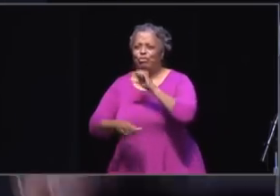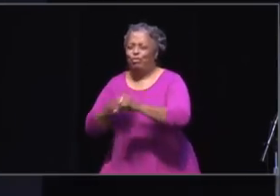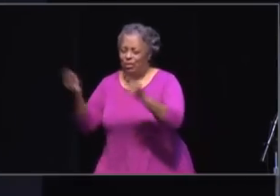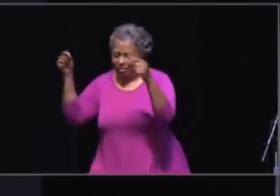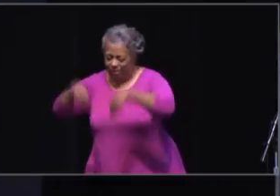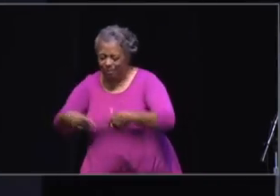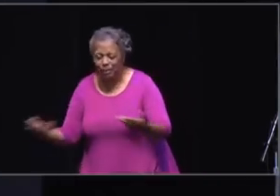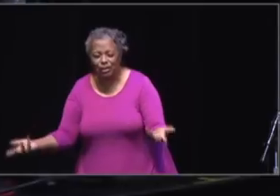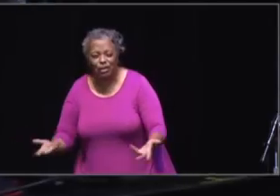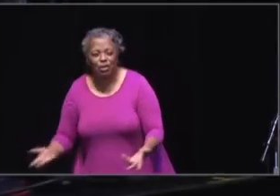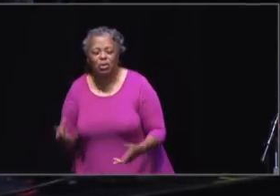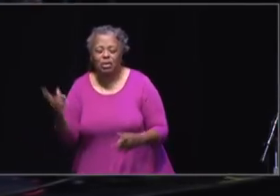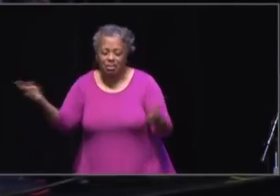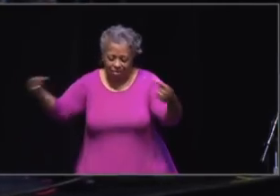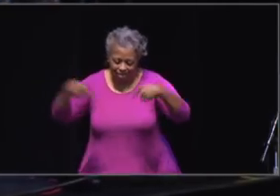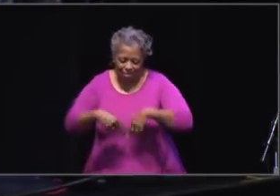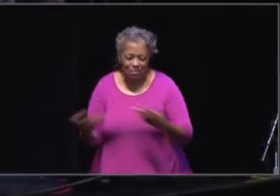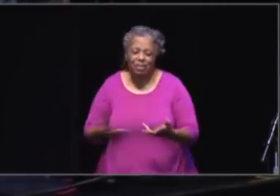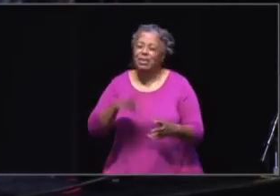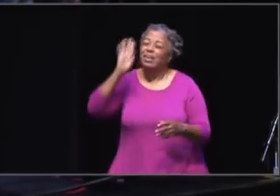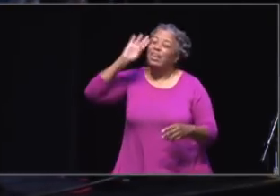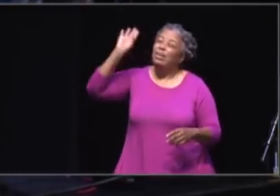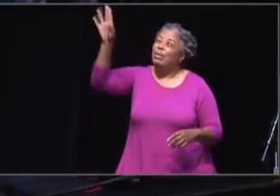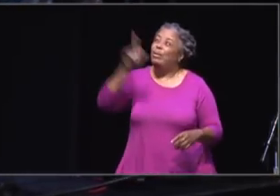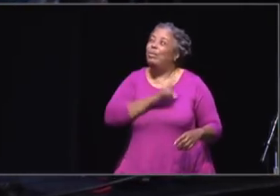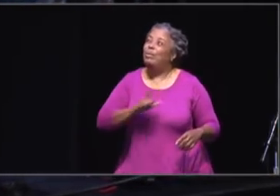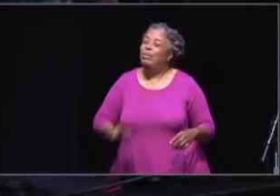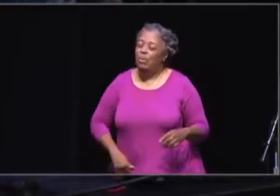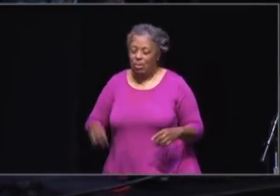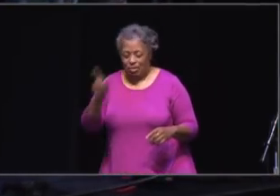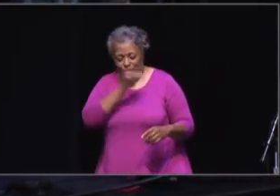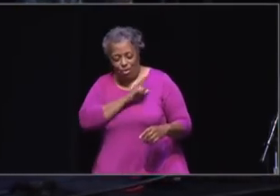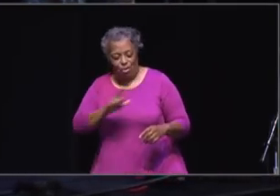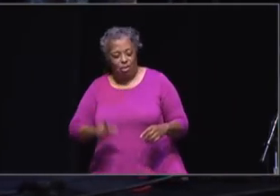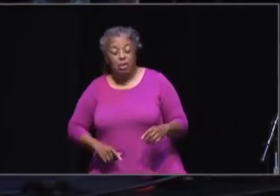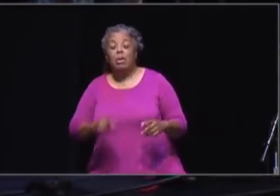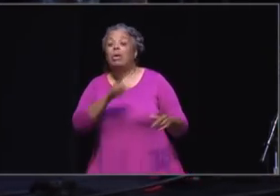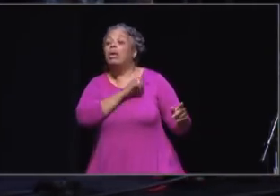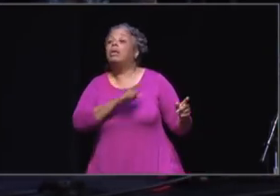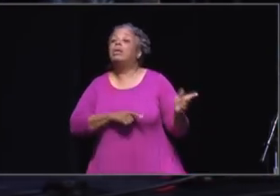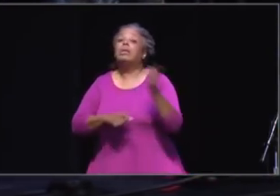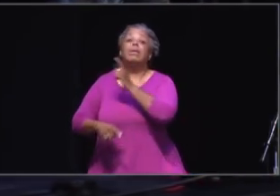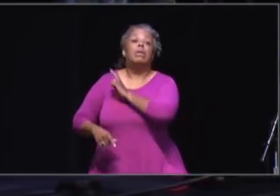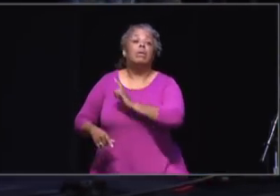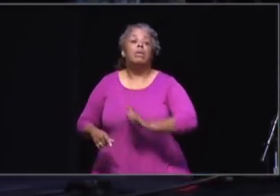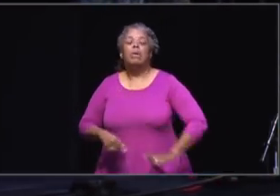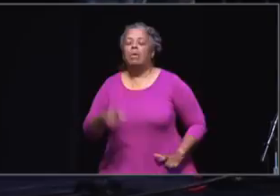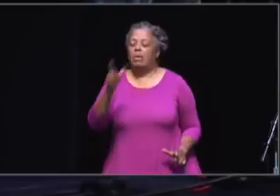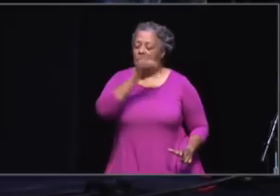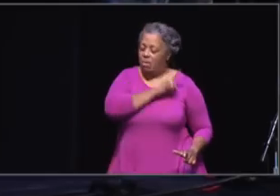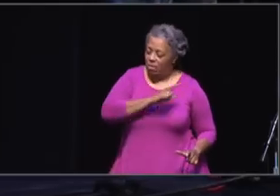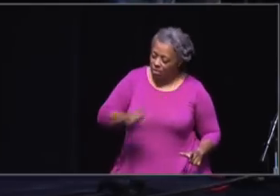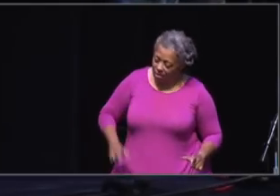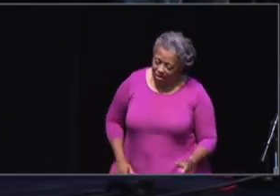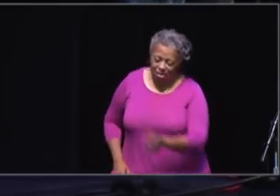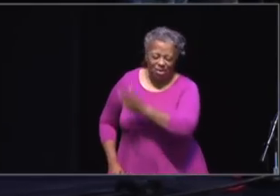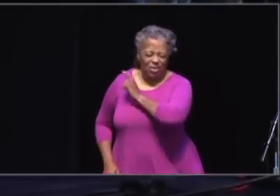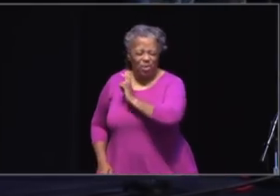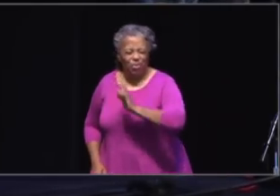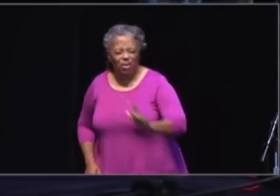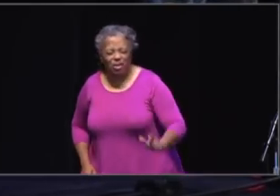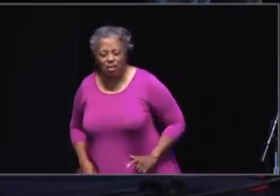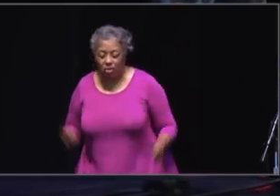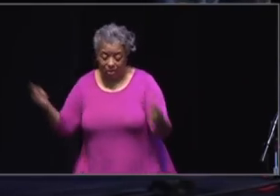kumbaya. Oh, Lord, kumbaya. Oh, Lord, kumbaya. Oh,